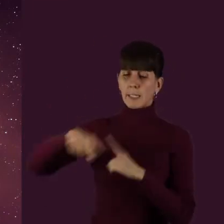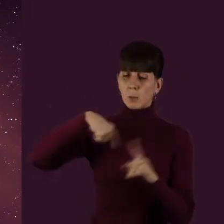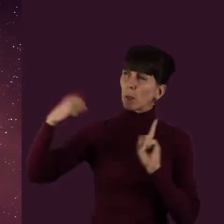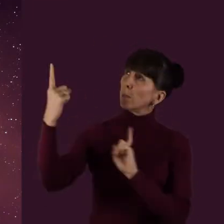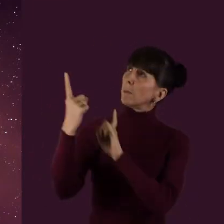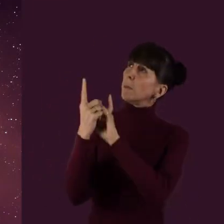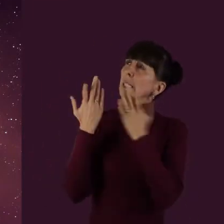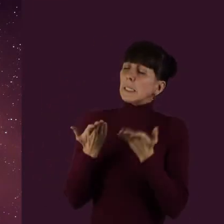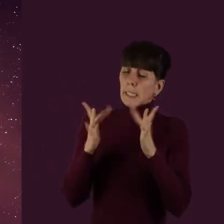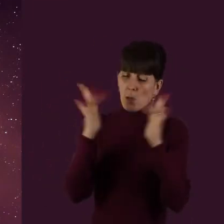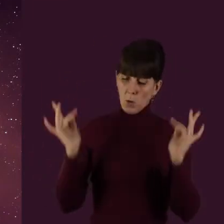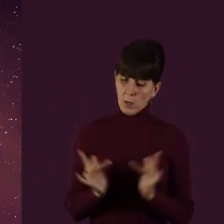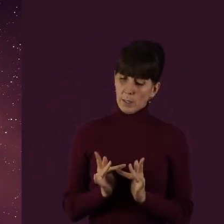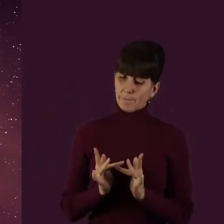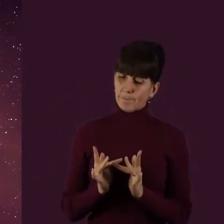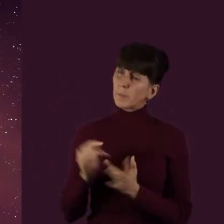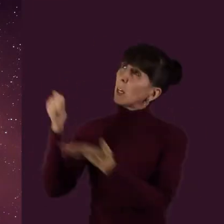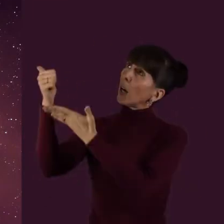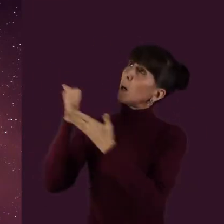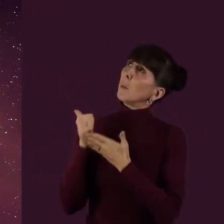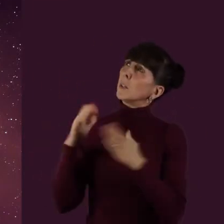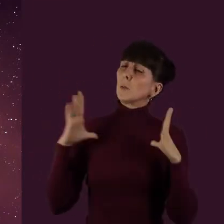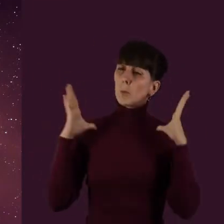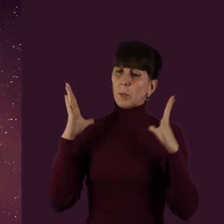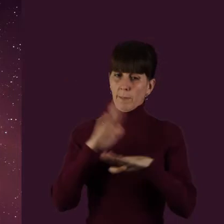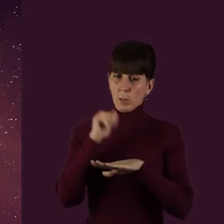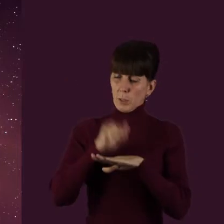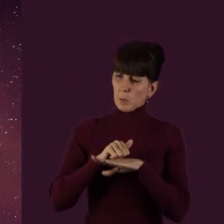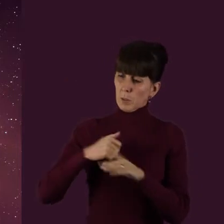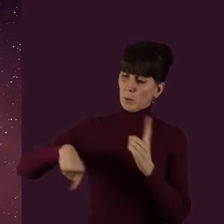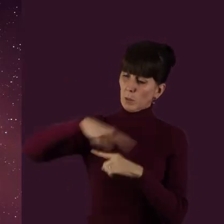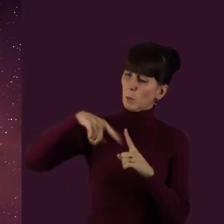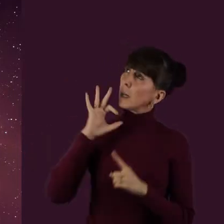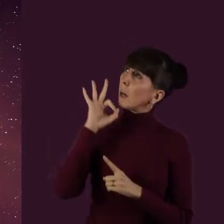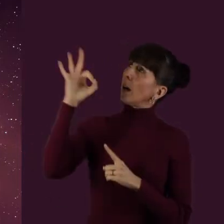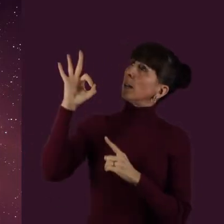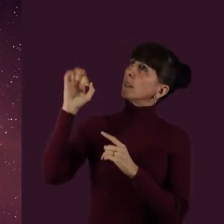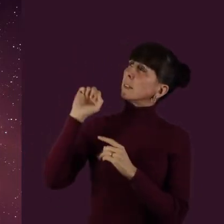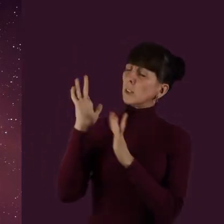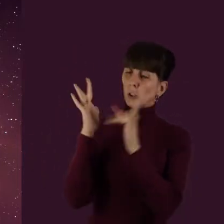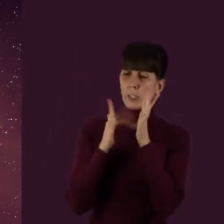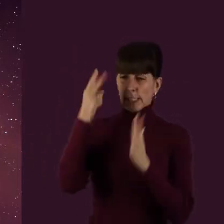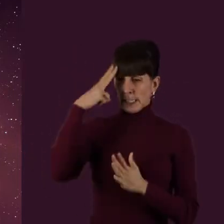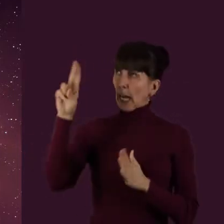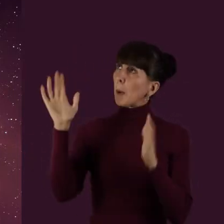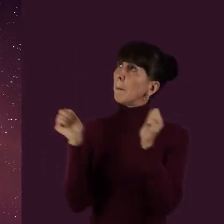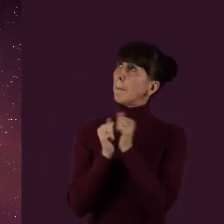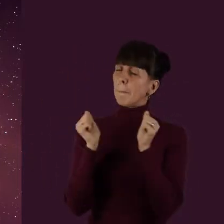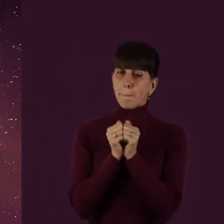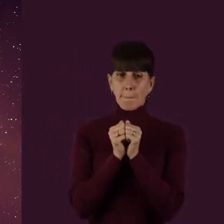come and help prepare us for Christmas, we ask in Jesus' name. Amen.